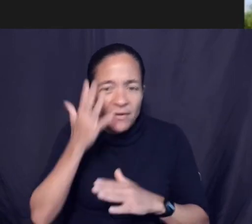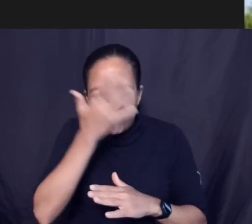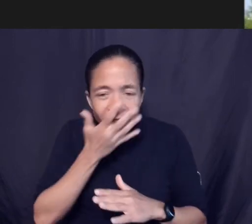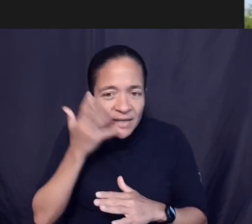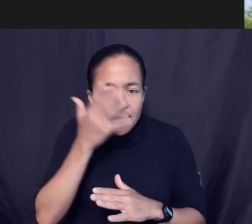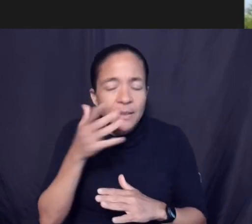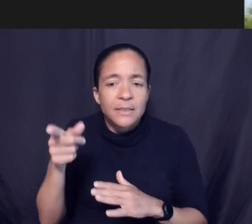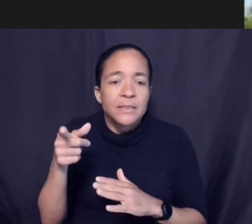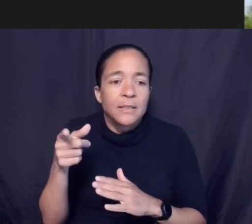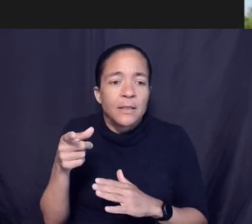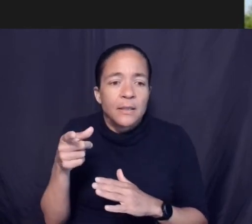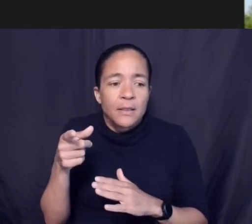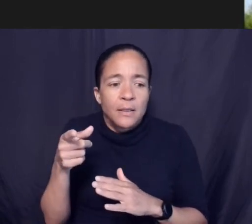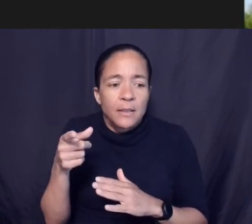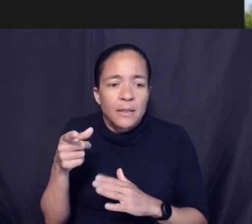So she, I